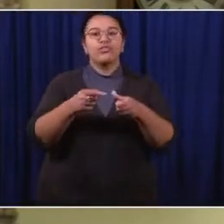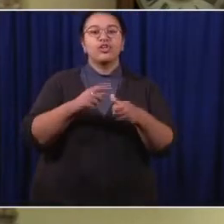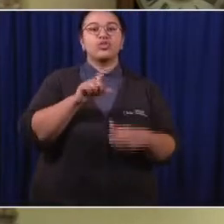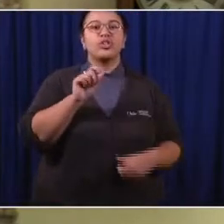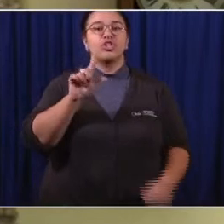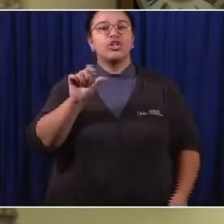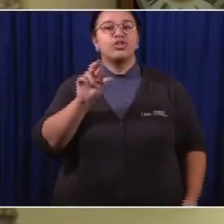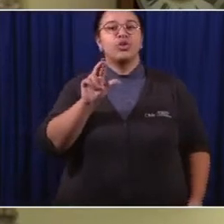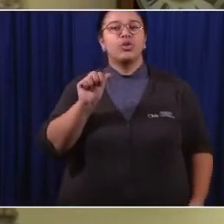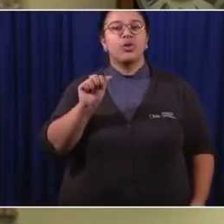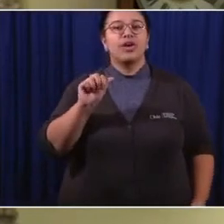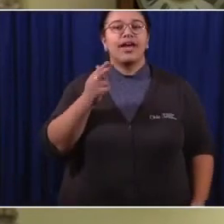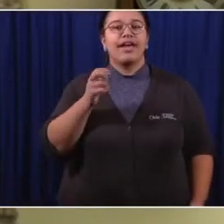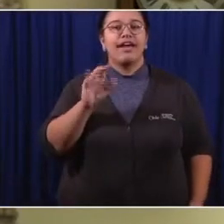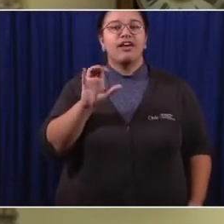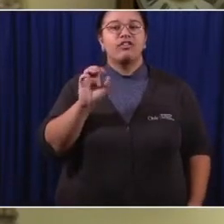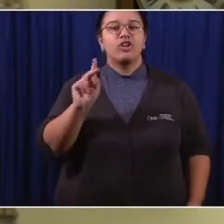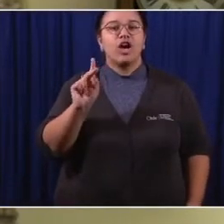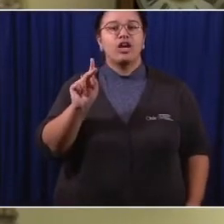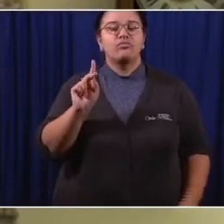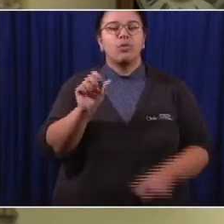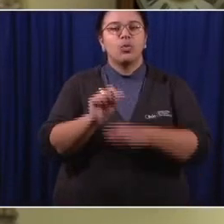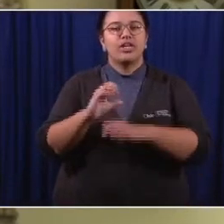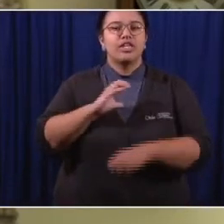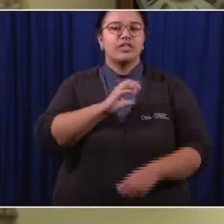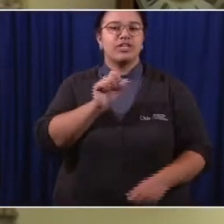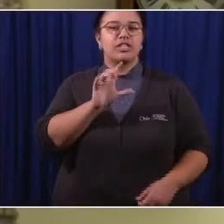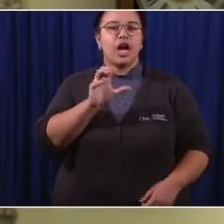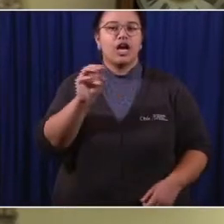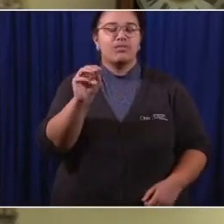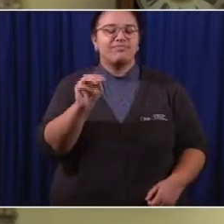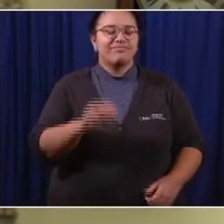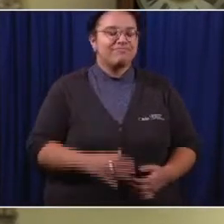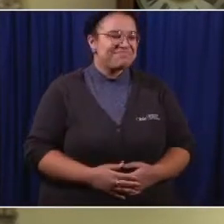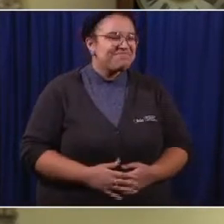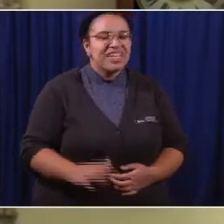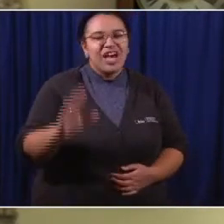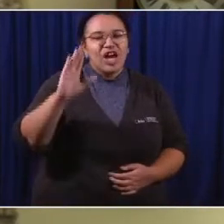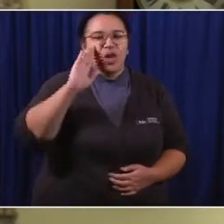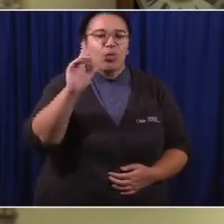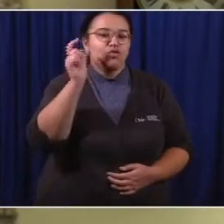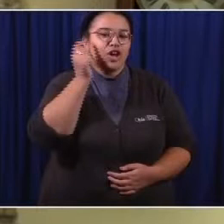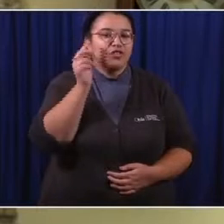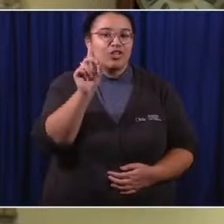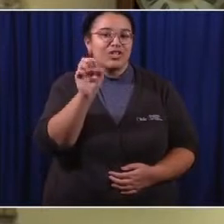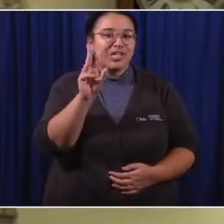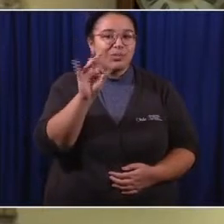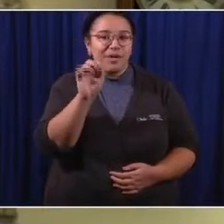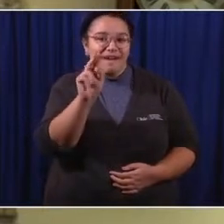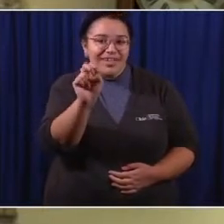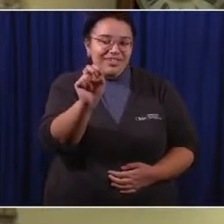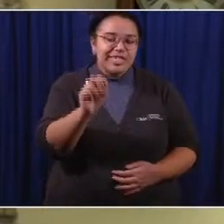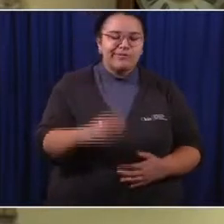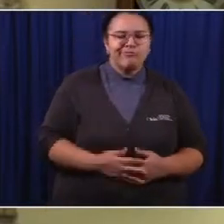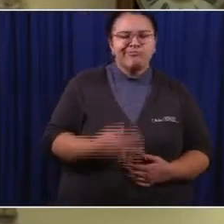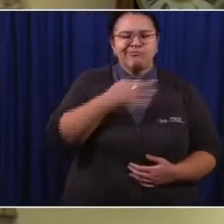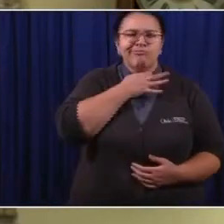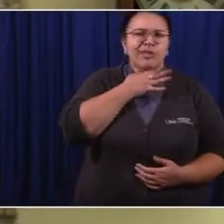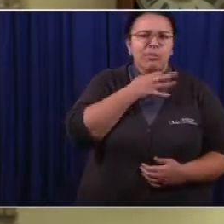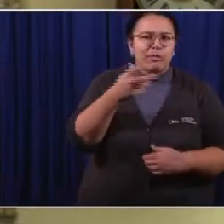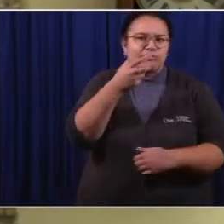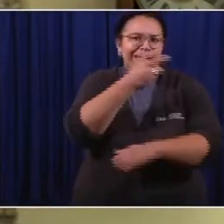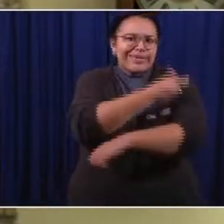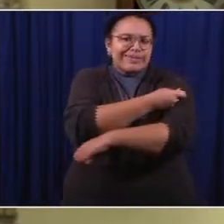DeWine. My question is about the vaccine. You've said at every juncture that your